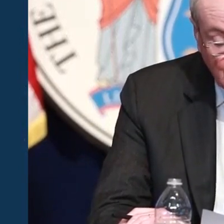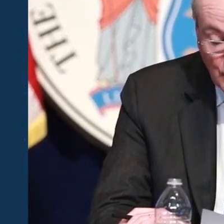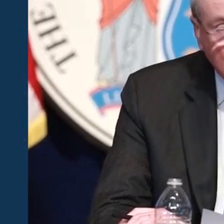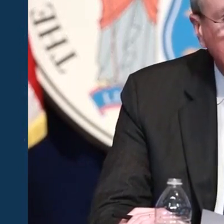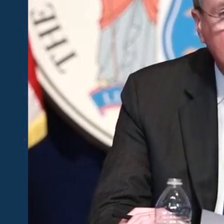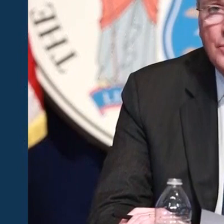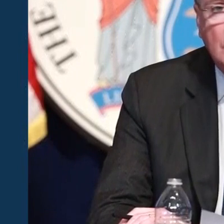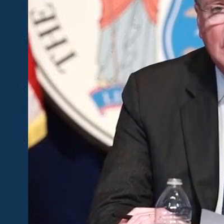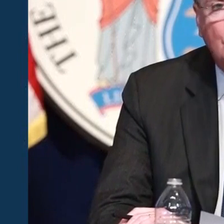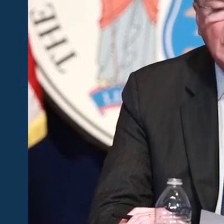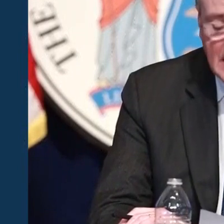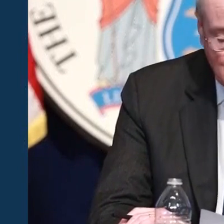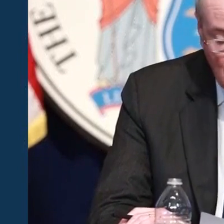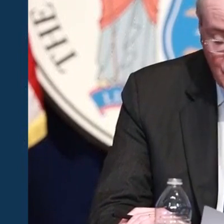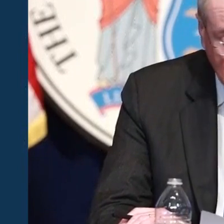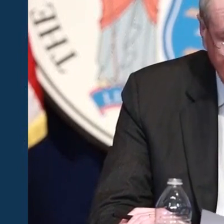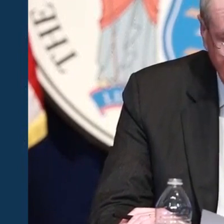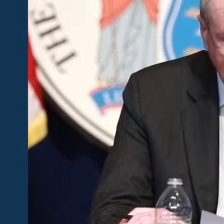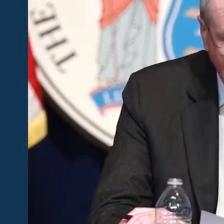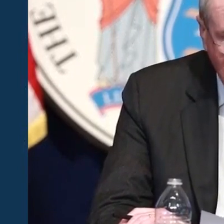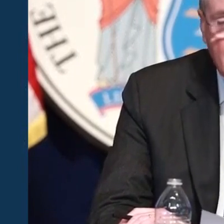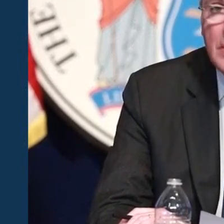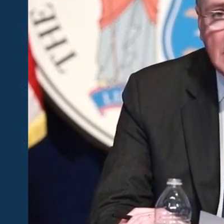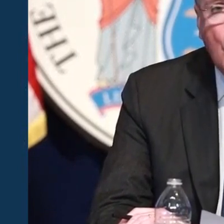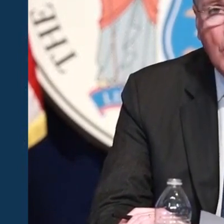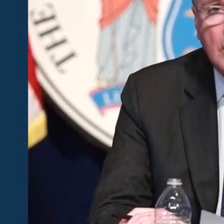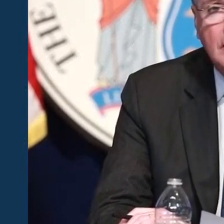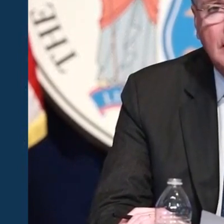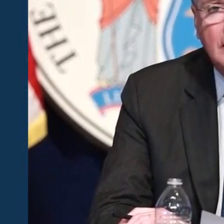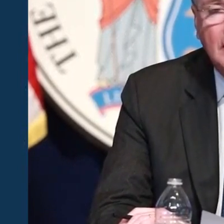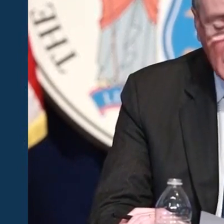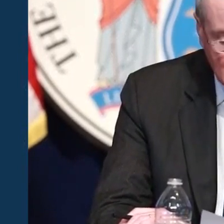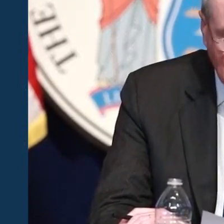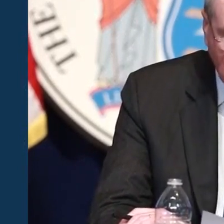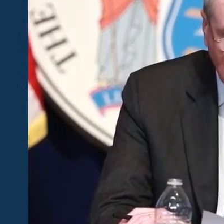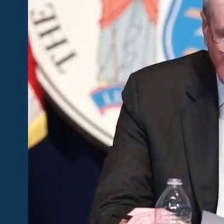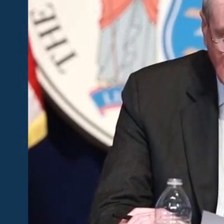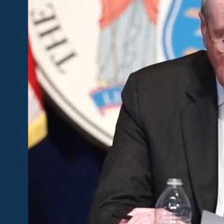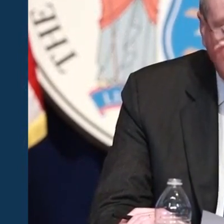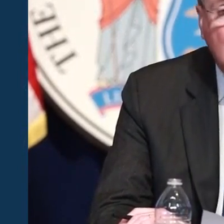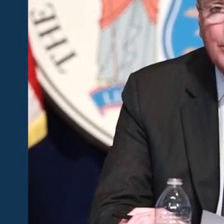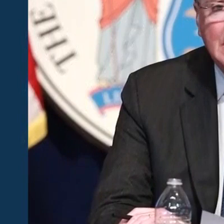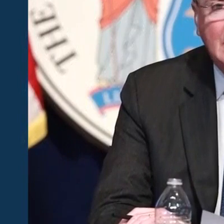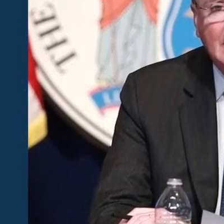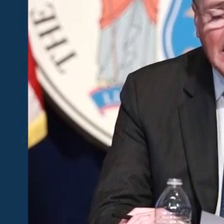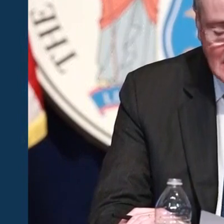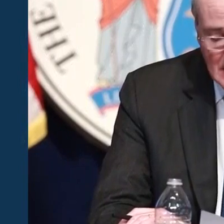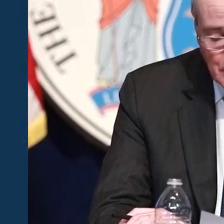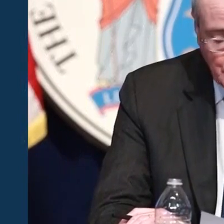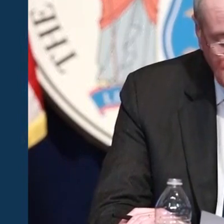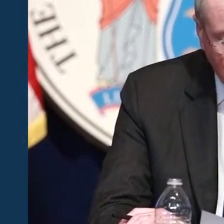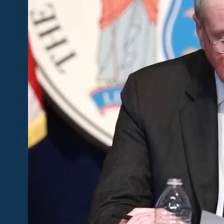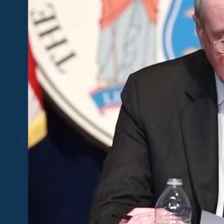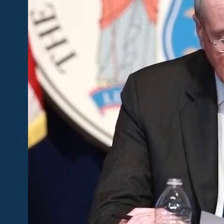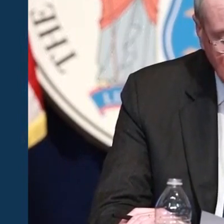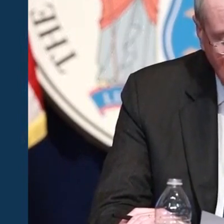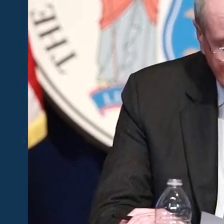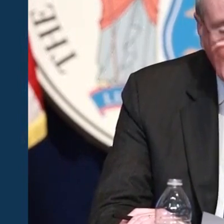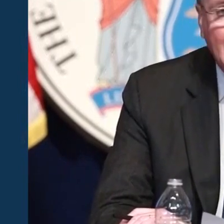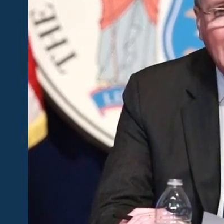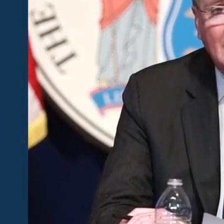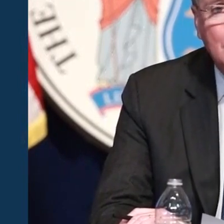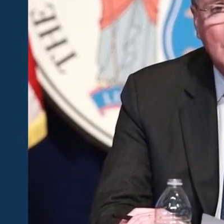and certainly it isn't any more fun, and we have many more ahead of us. We simply cannot get complacent.